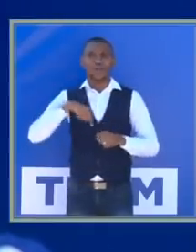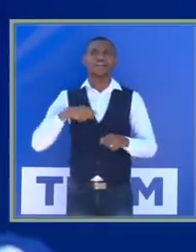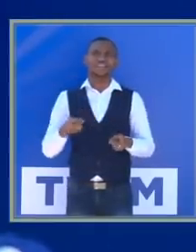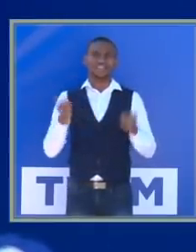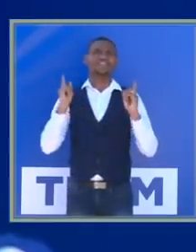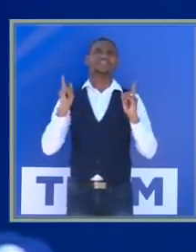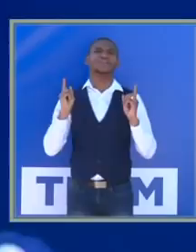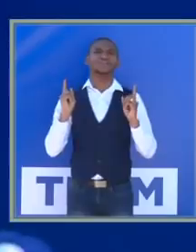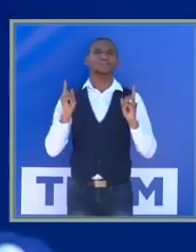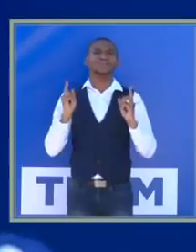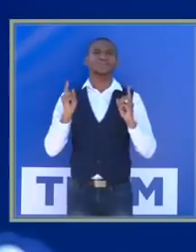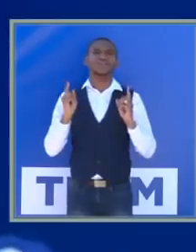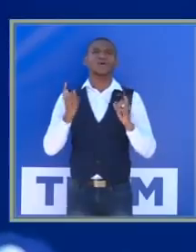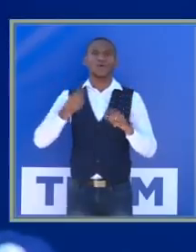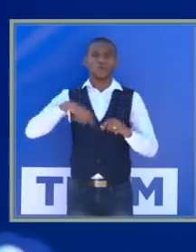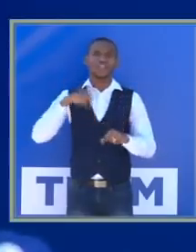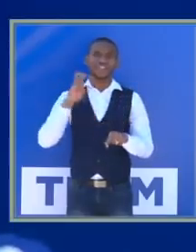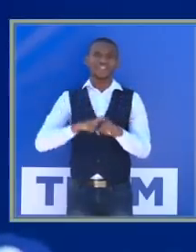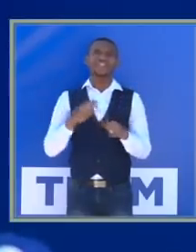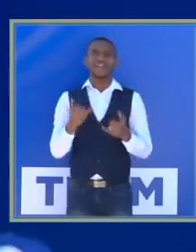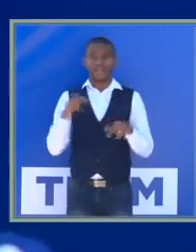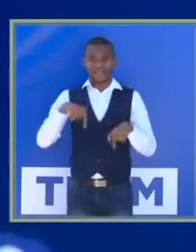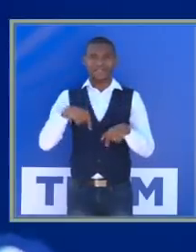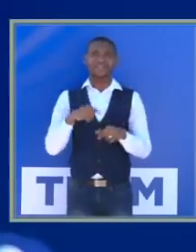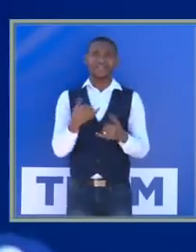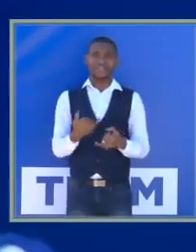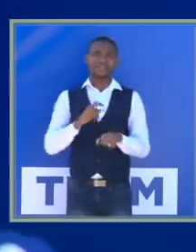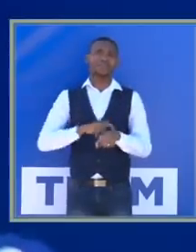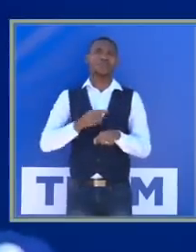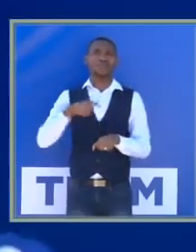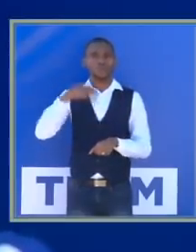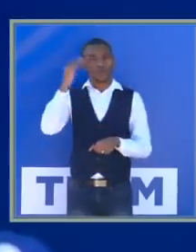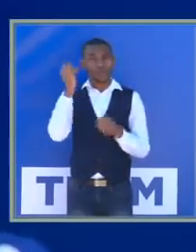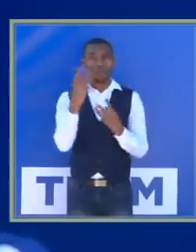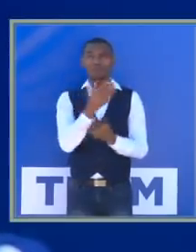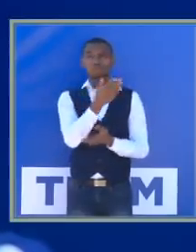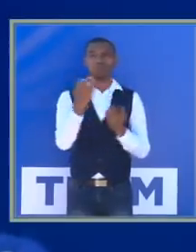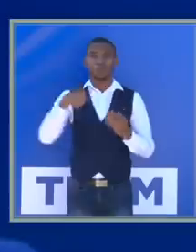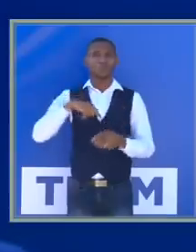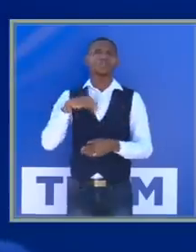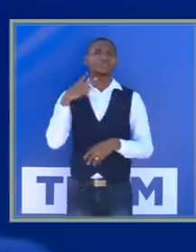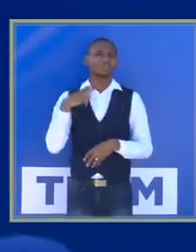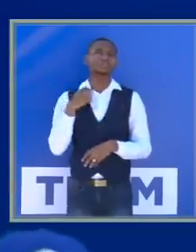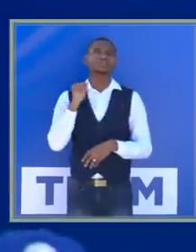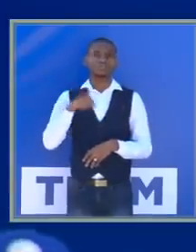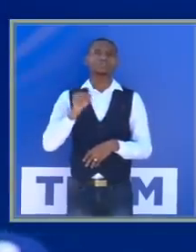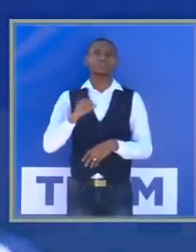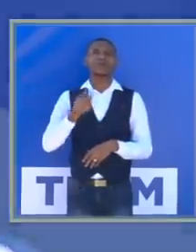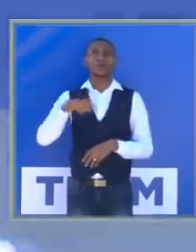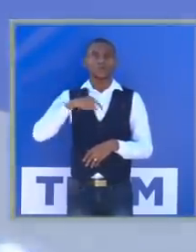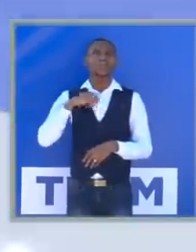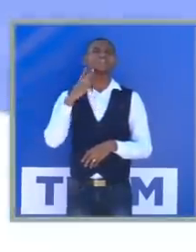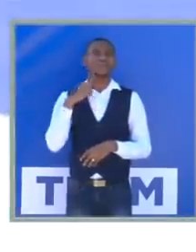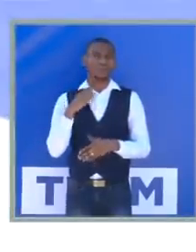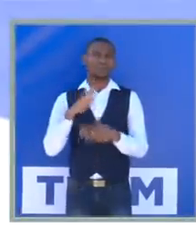Remokotsi. We need now, in this moment, we know many of us are disappointed. We are